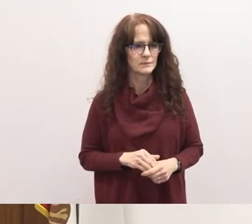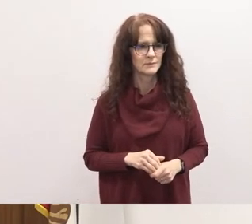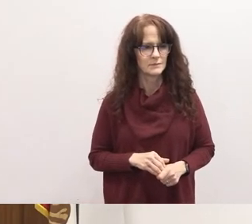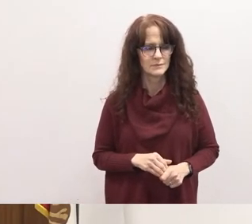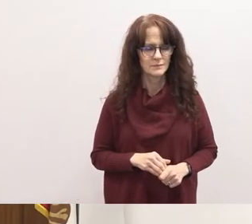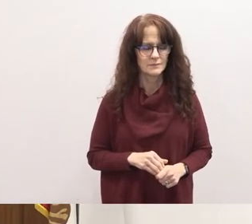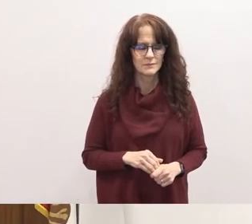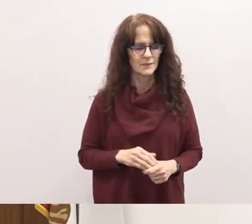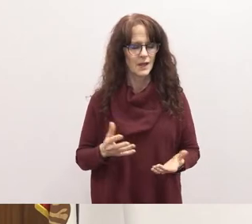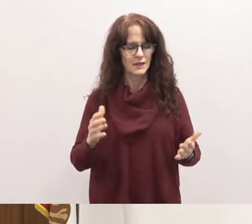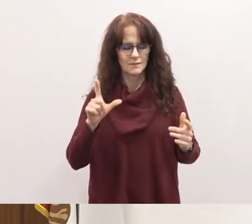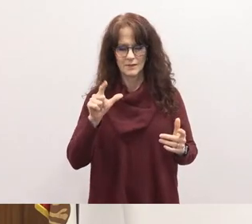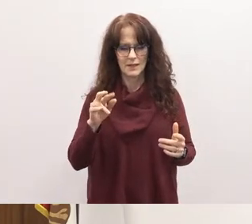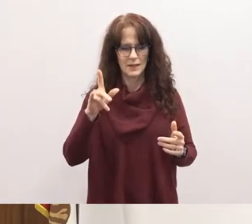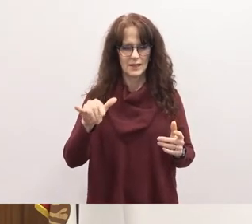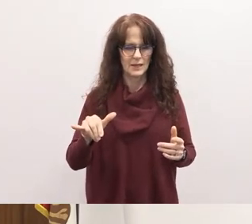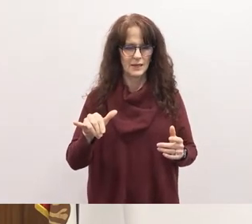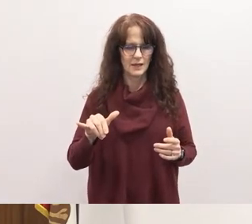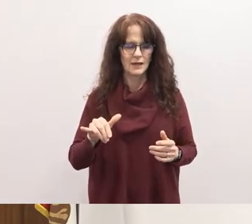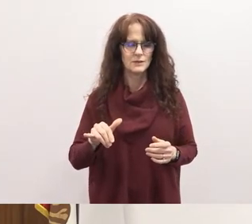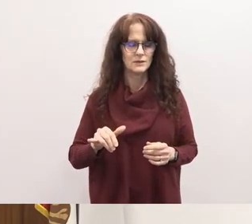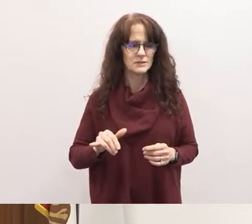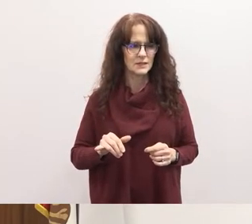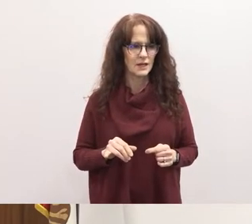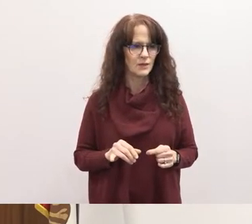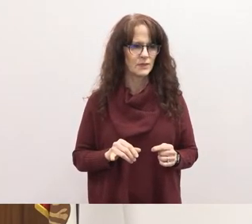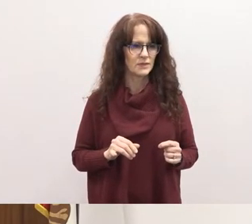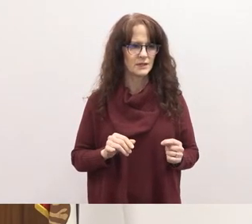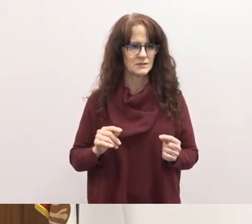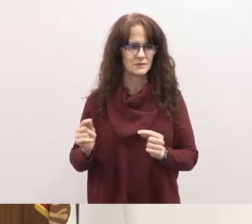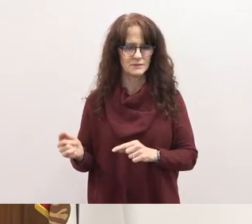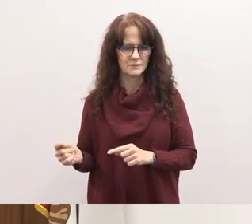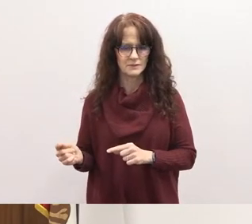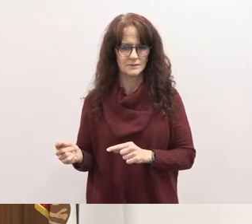Next, we have Lily. Thank you.